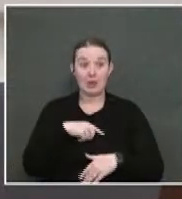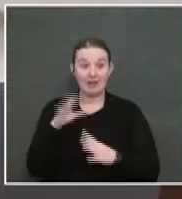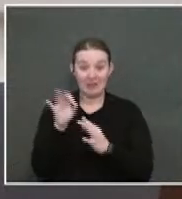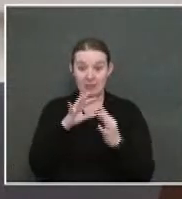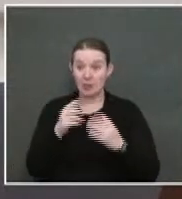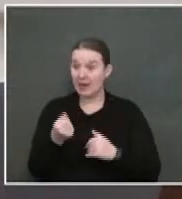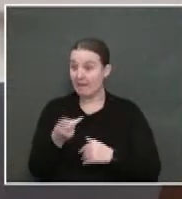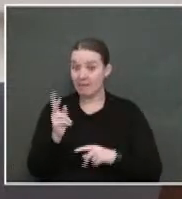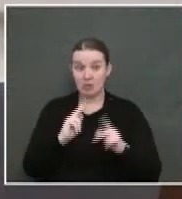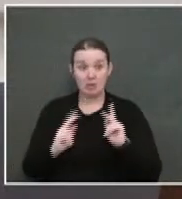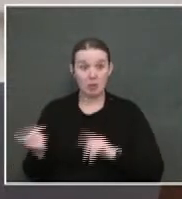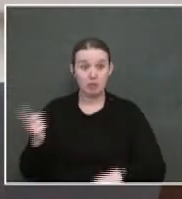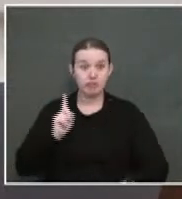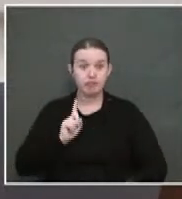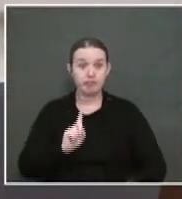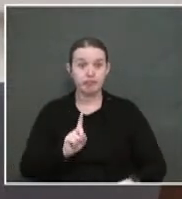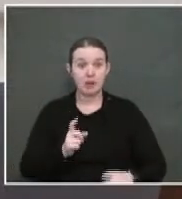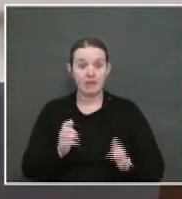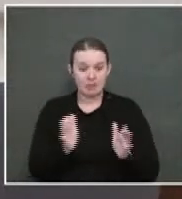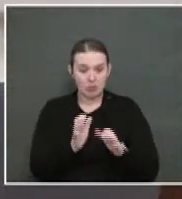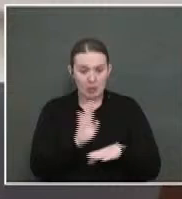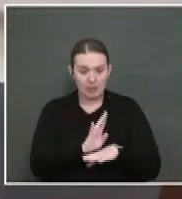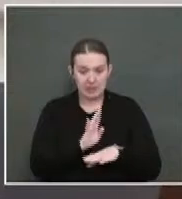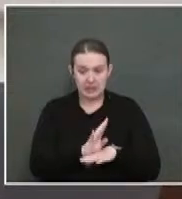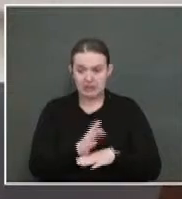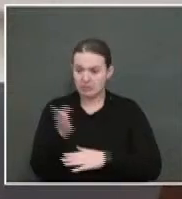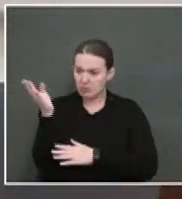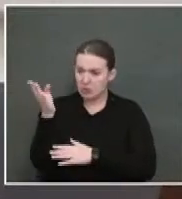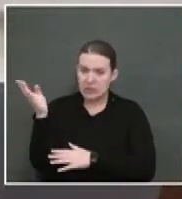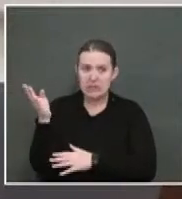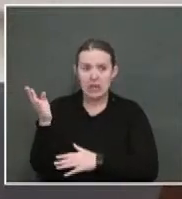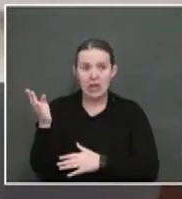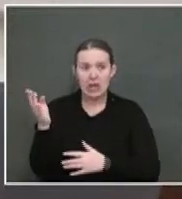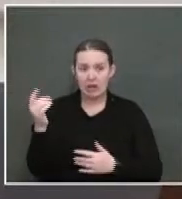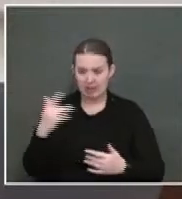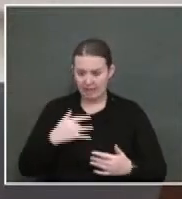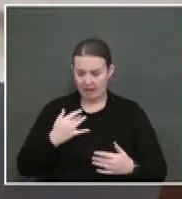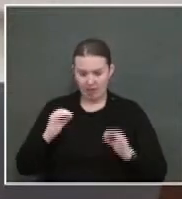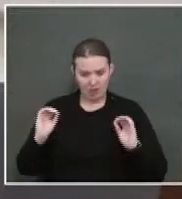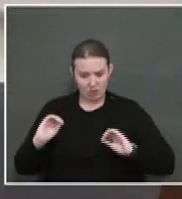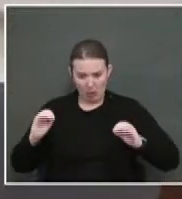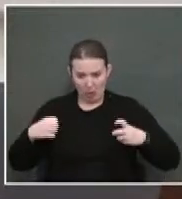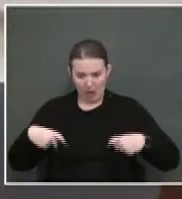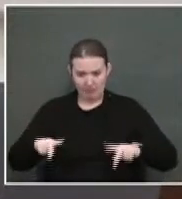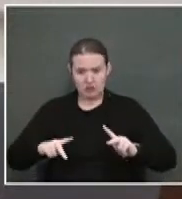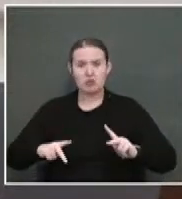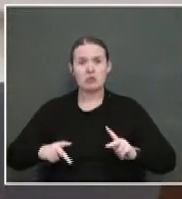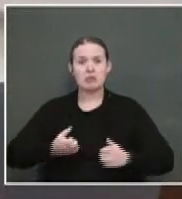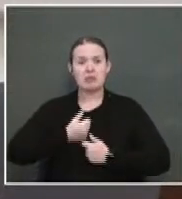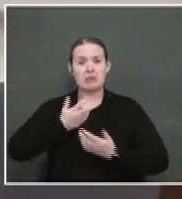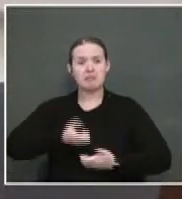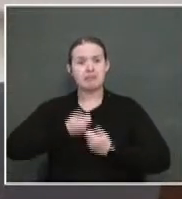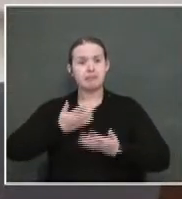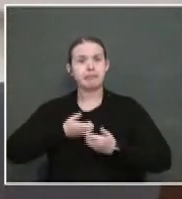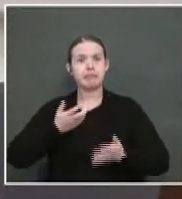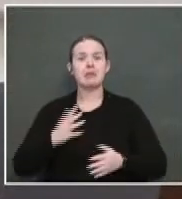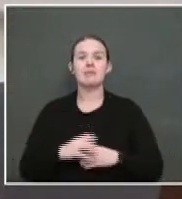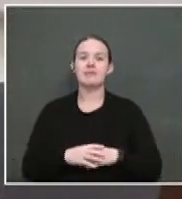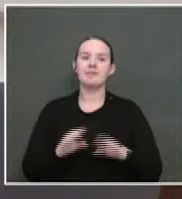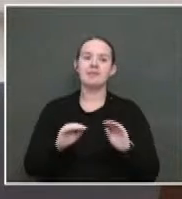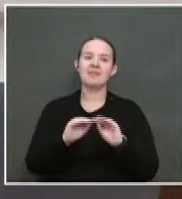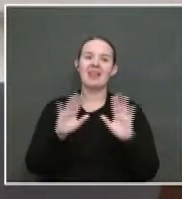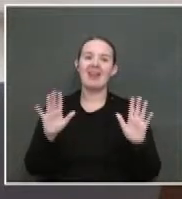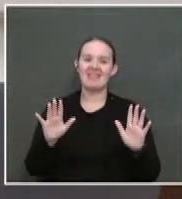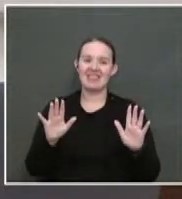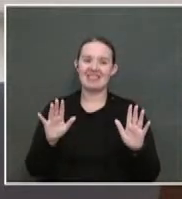a couple of people come up from the small business community and present to us and say they didn't feel like they had an opportunity to present their voice in this. Obviously, they're